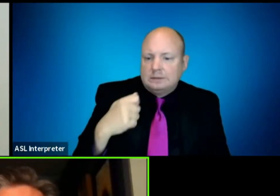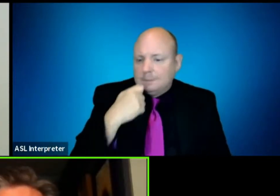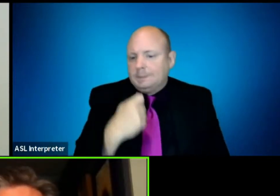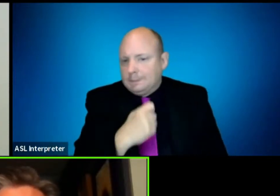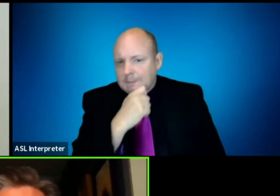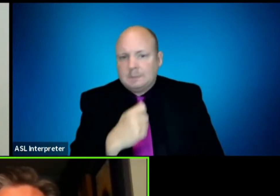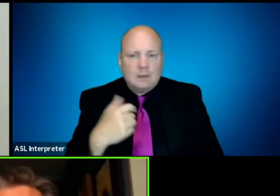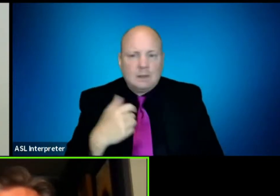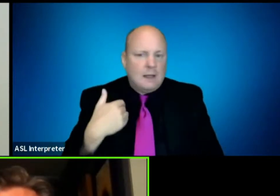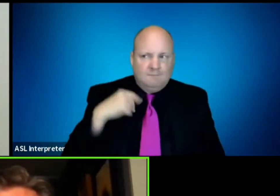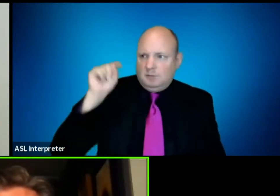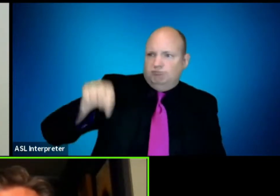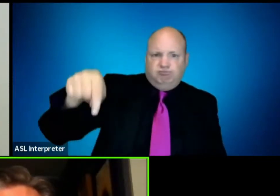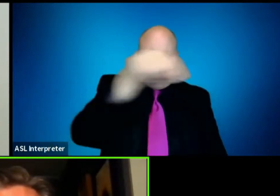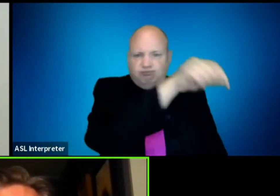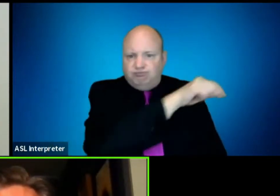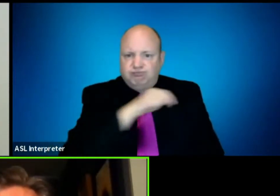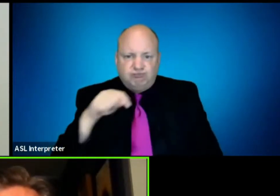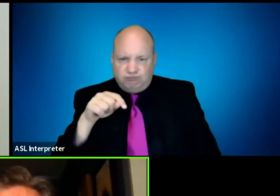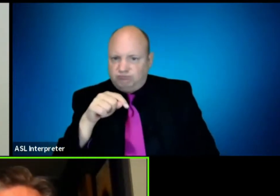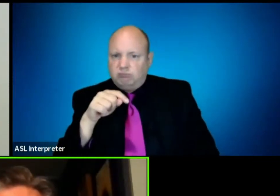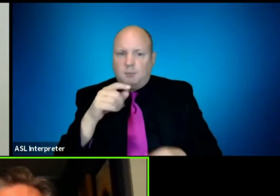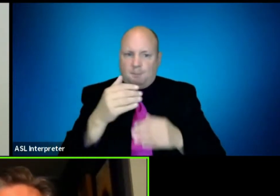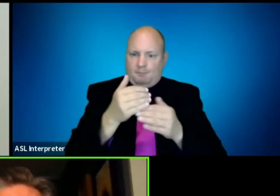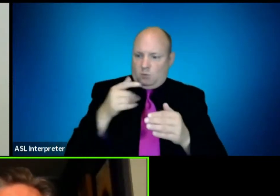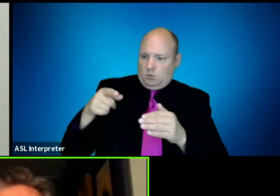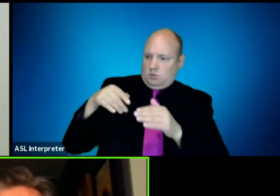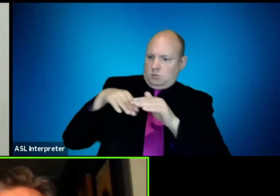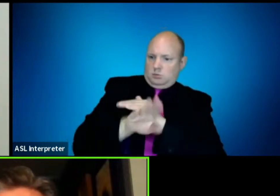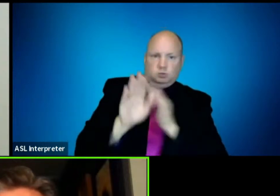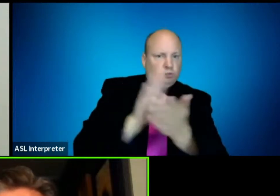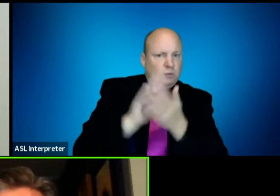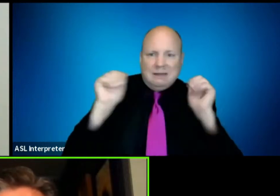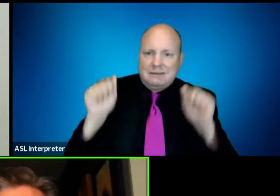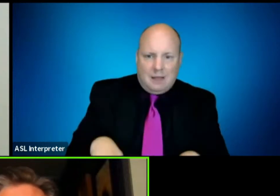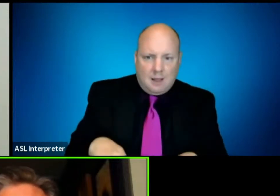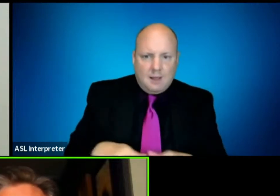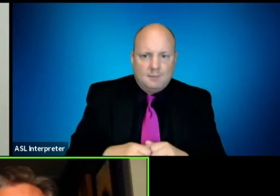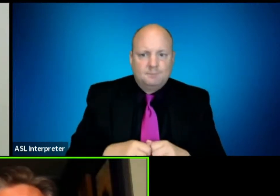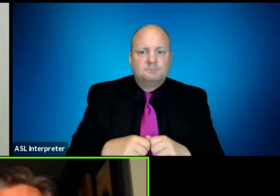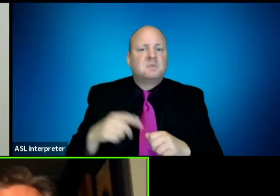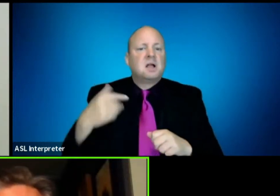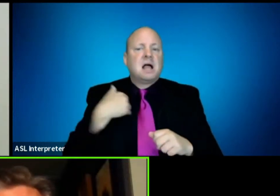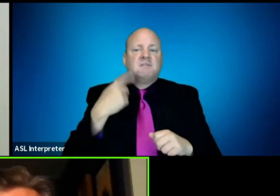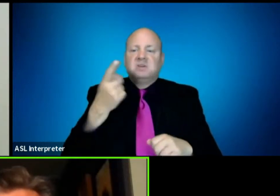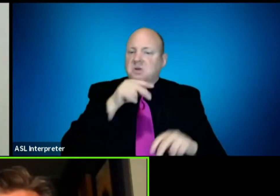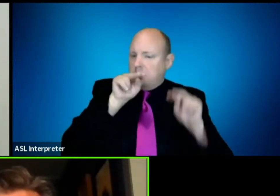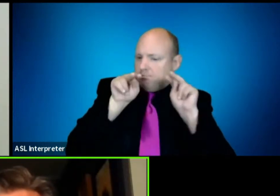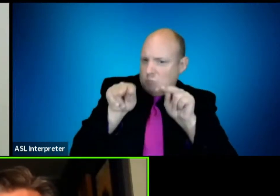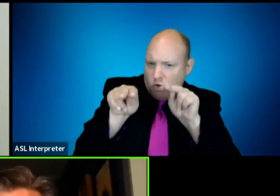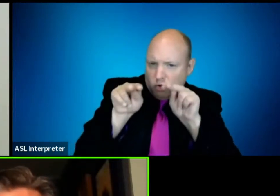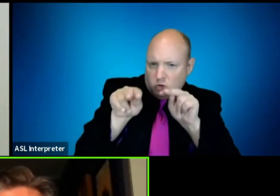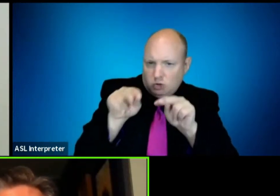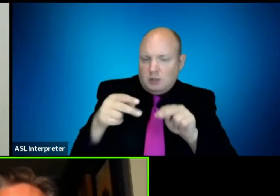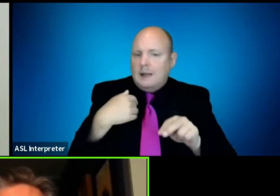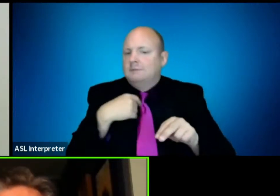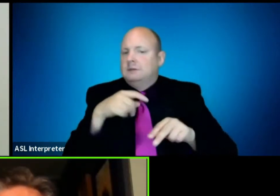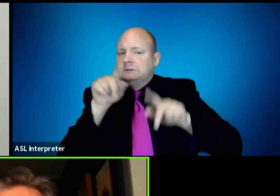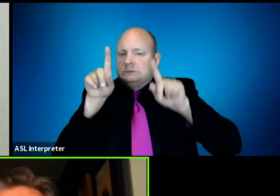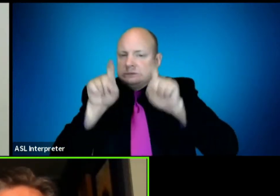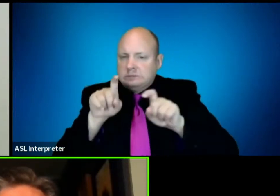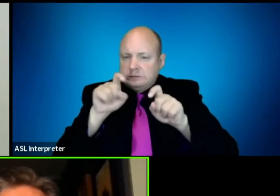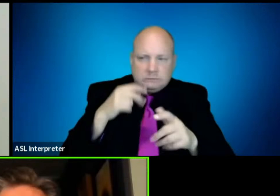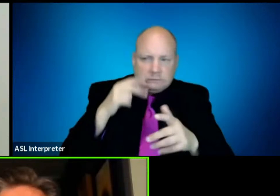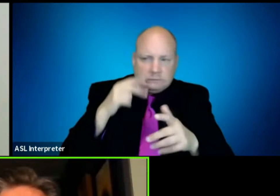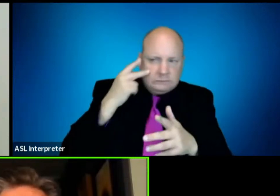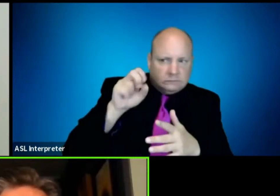we also know that we now have a new tool, surveillance testing, that schools can opt into. But with all of these tools, they come up